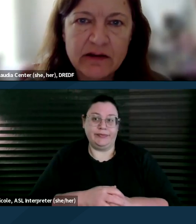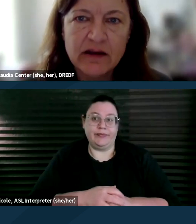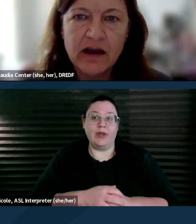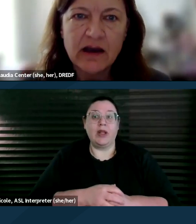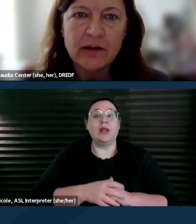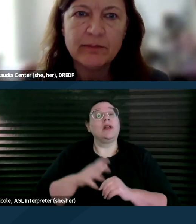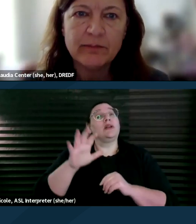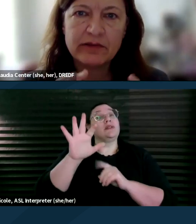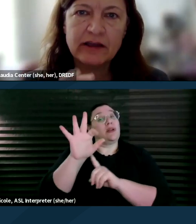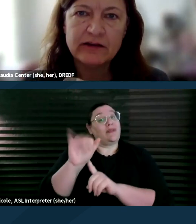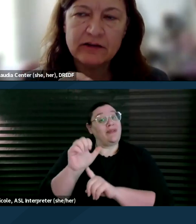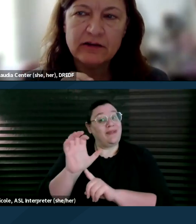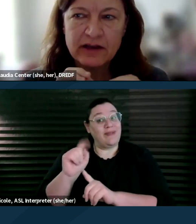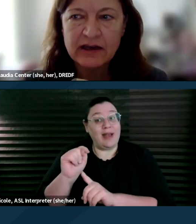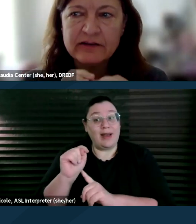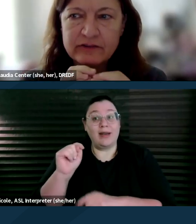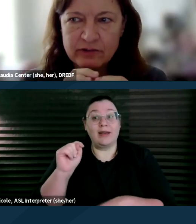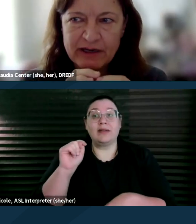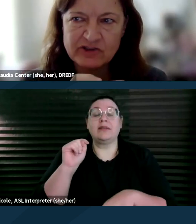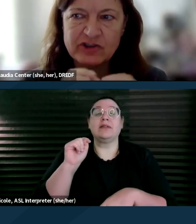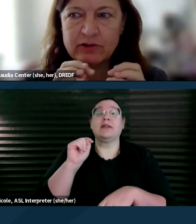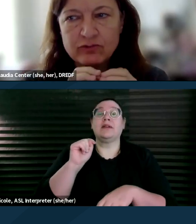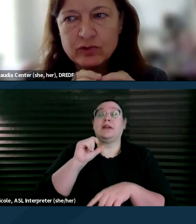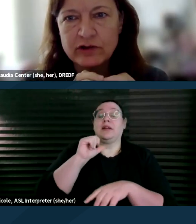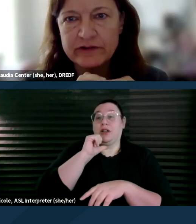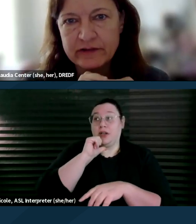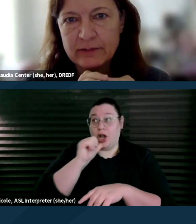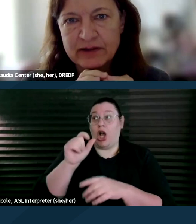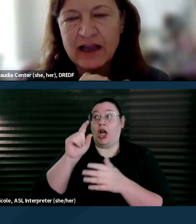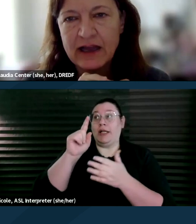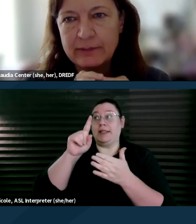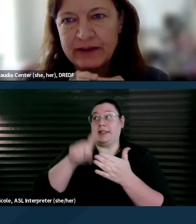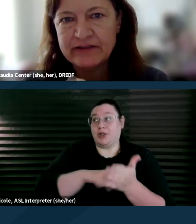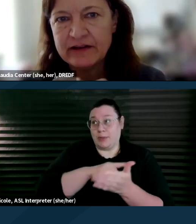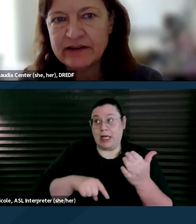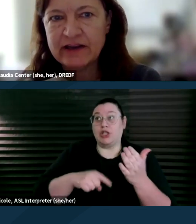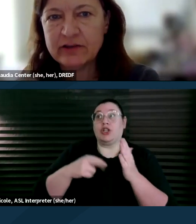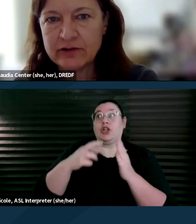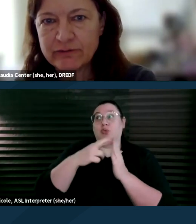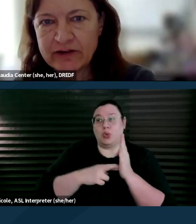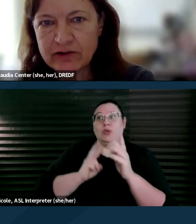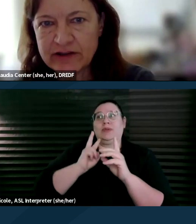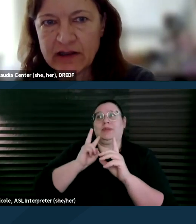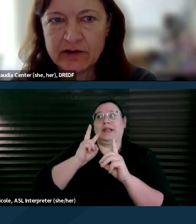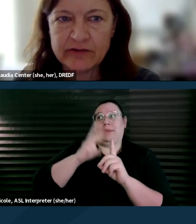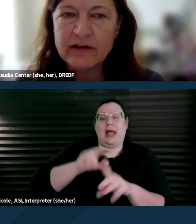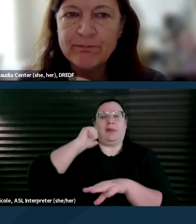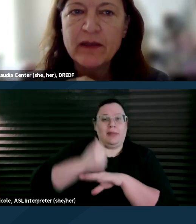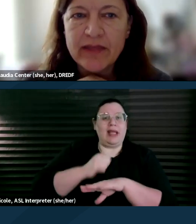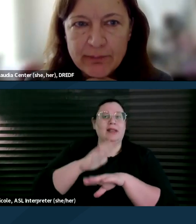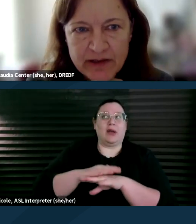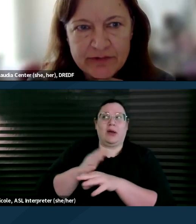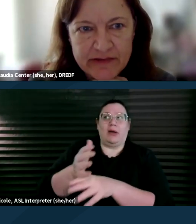that the non-discrimination, the rules apply based on getting those federal